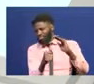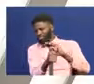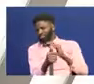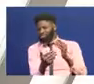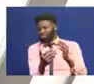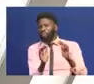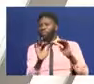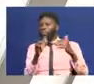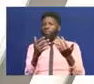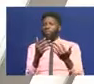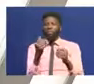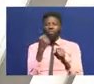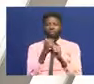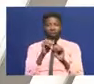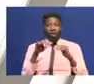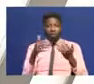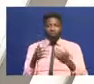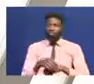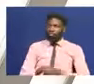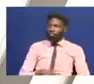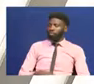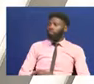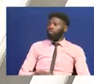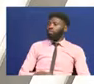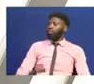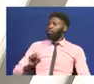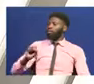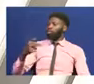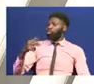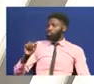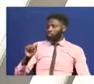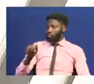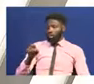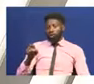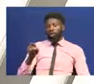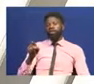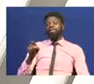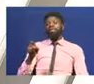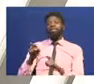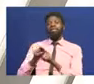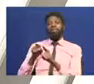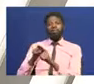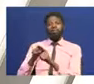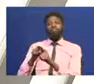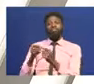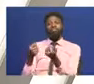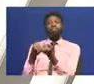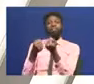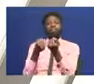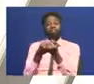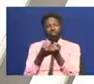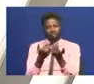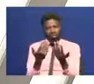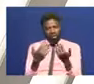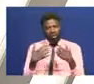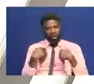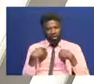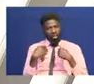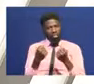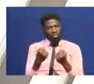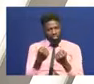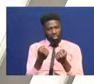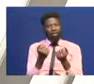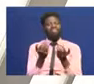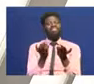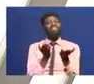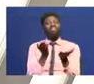Health Authority is supposed to be a financier for healthcare services. Just like its predecessor, NHIF. NHIF was